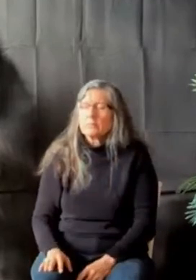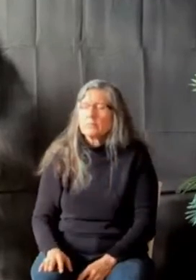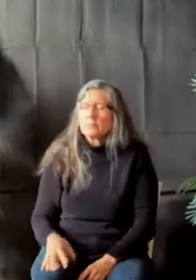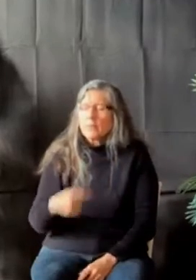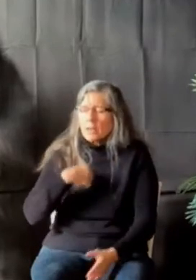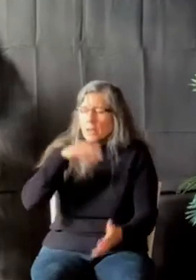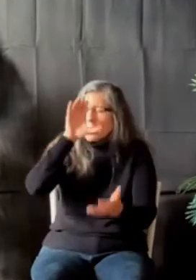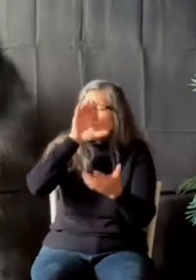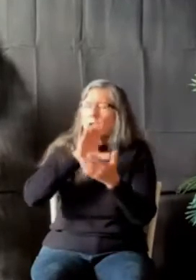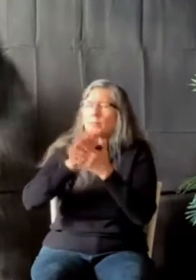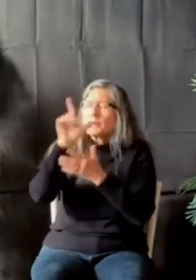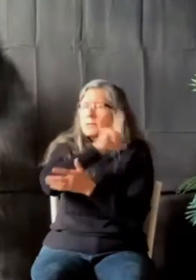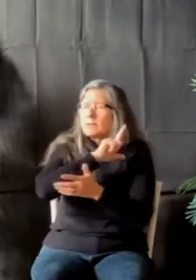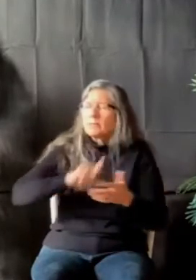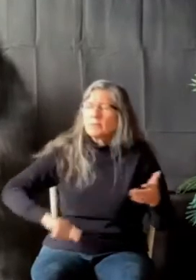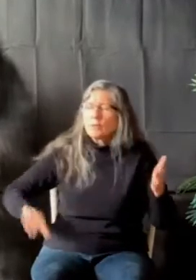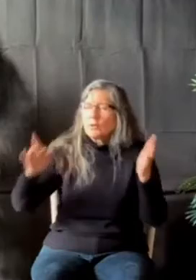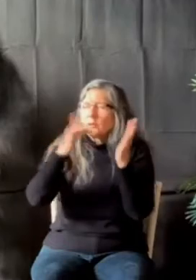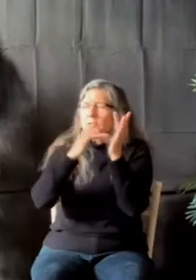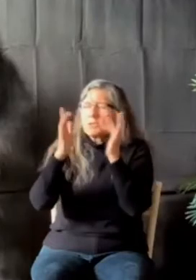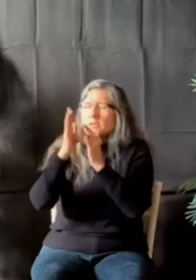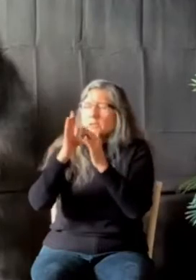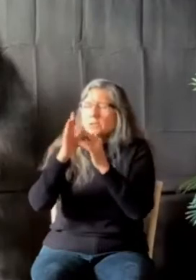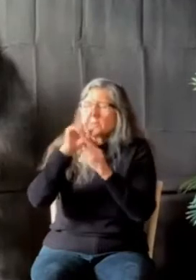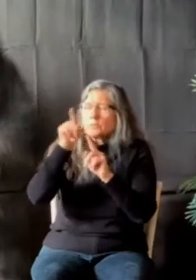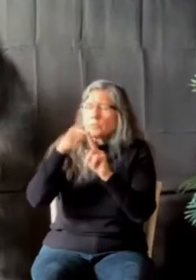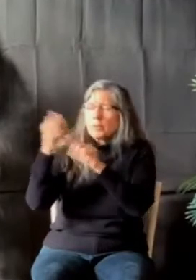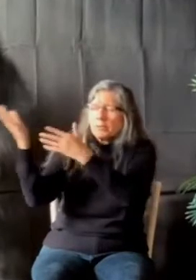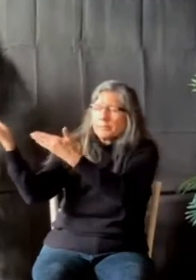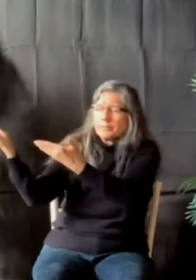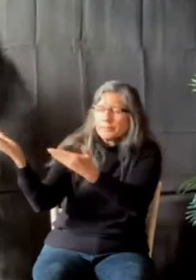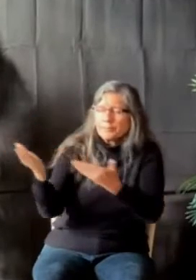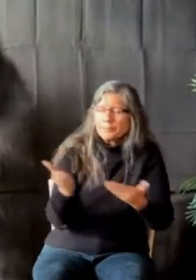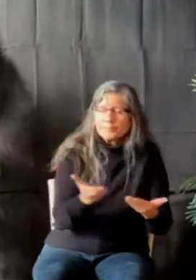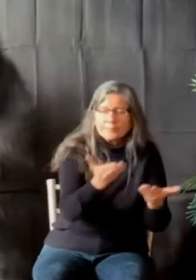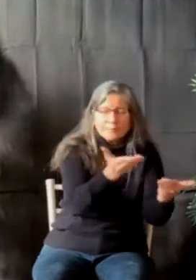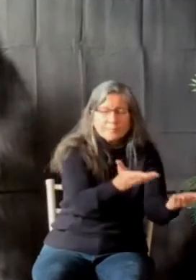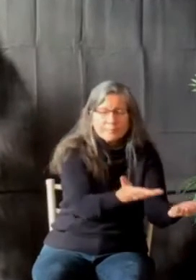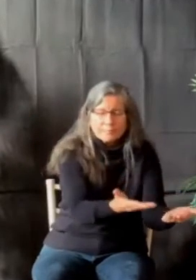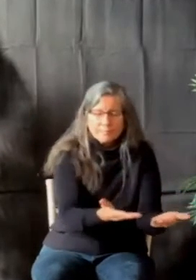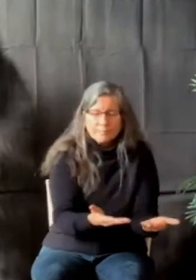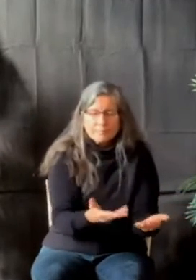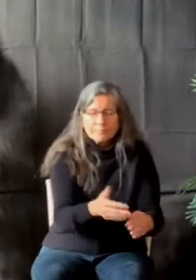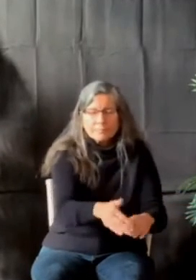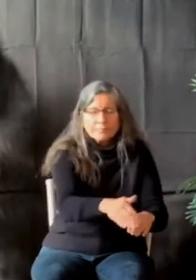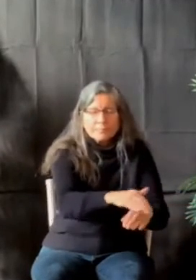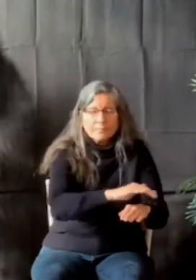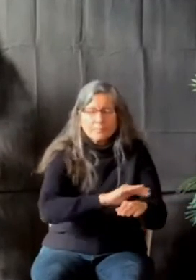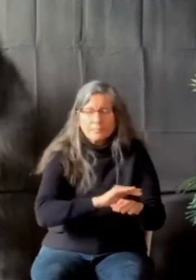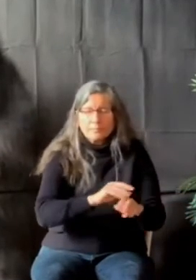And I believe, Lord Jesus, when they took you down from that cross, they laid you in a borrowed tomb.